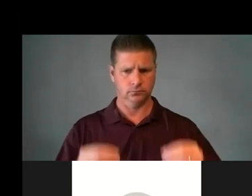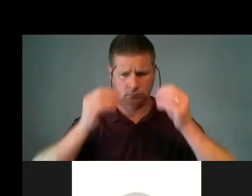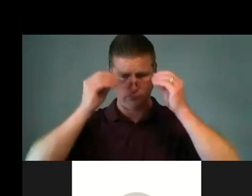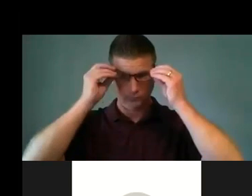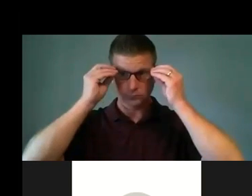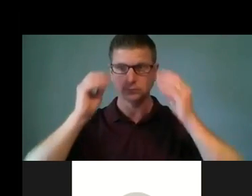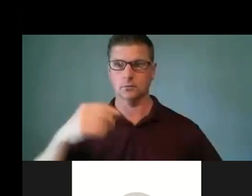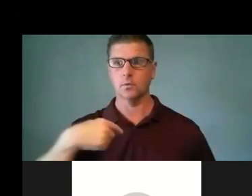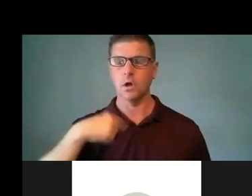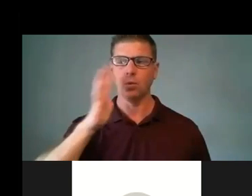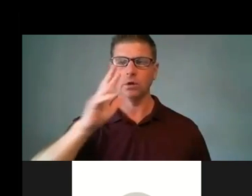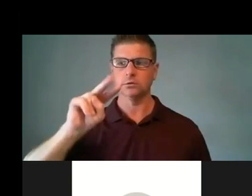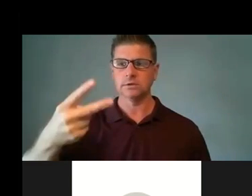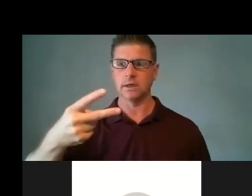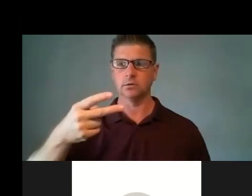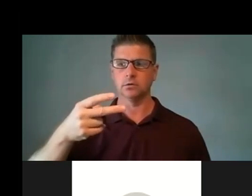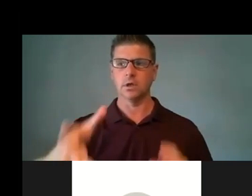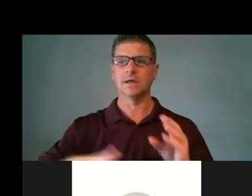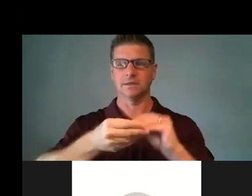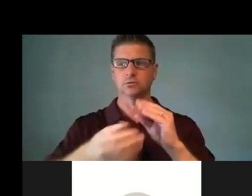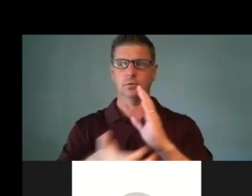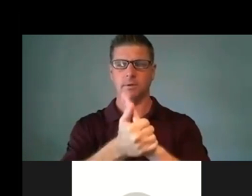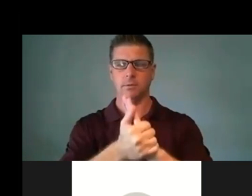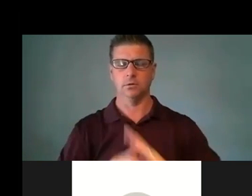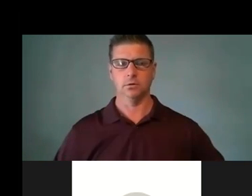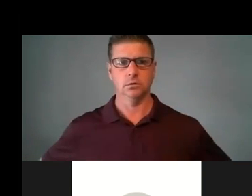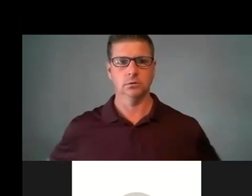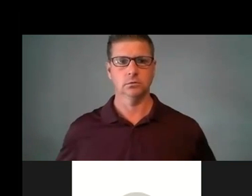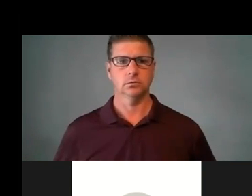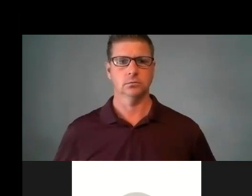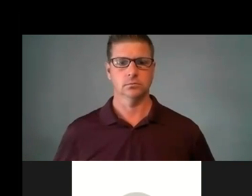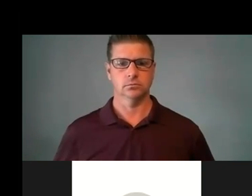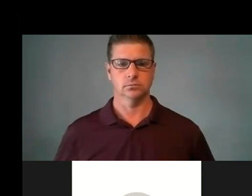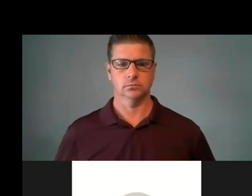So I will second the additional amendment.